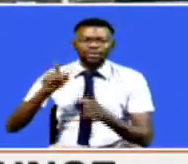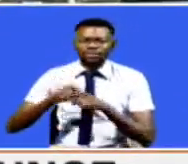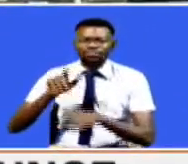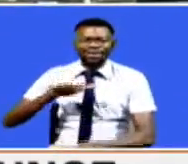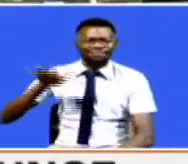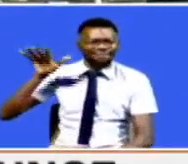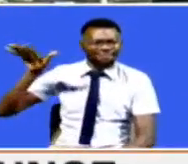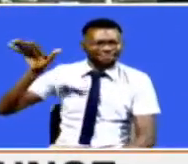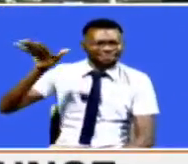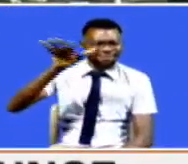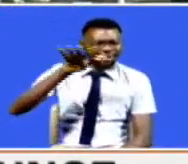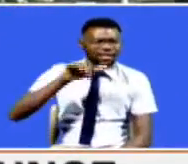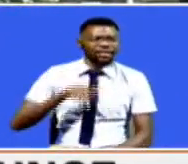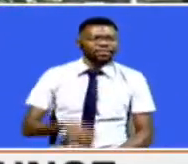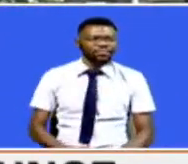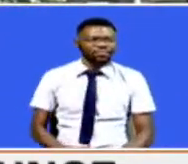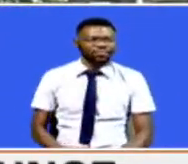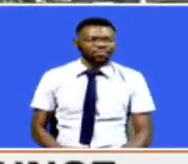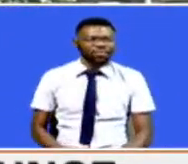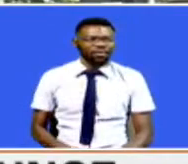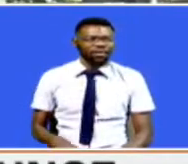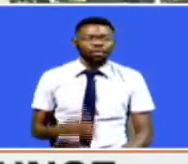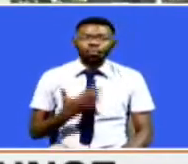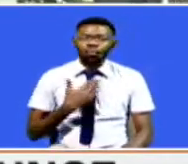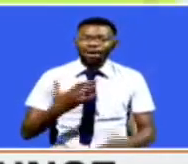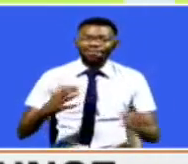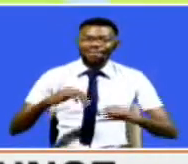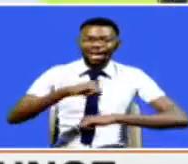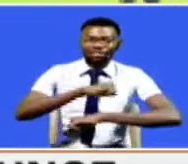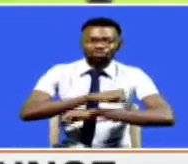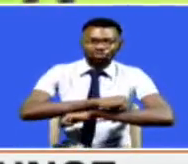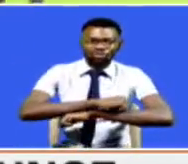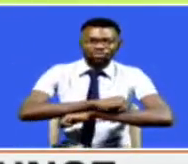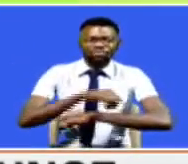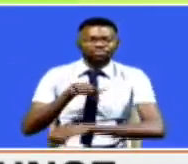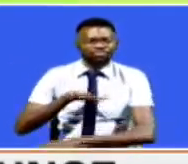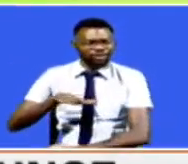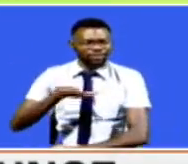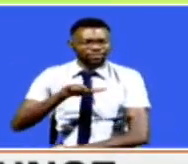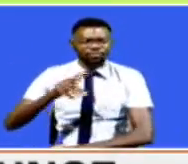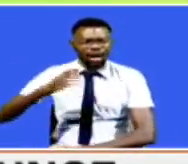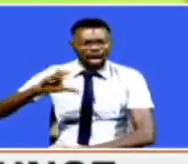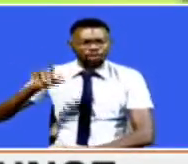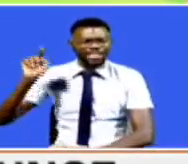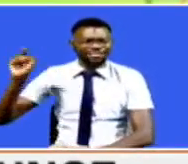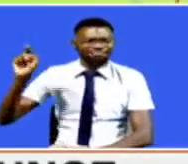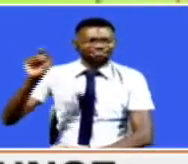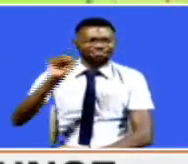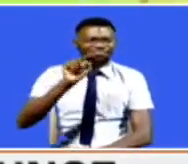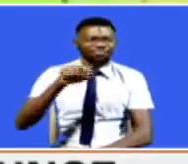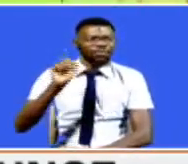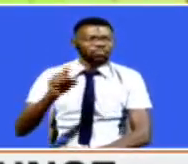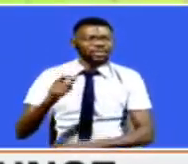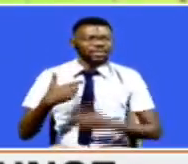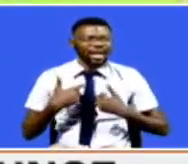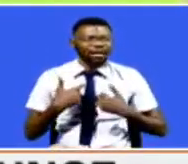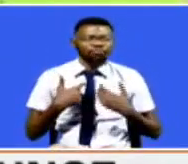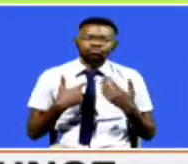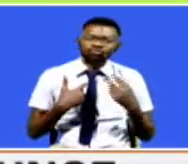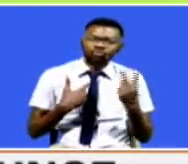mashinani. Let's have an academy in every county, for instance. Let's have